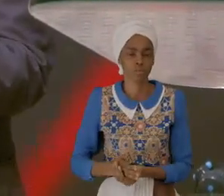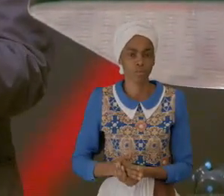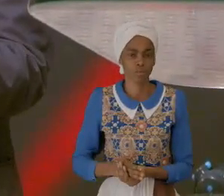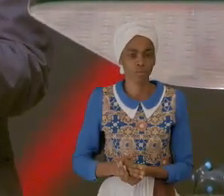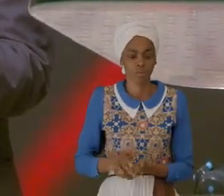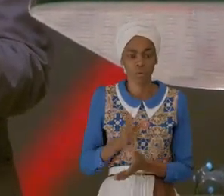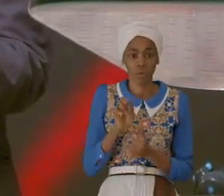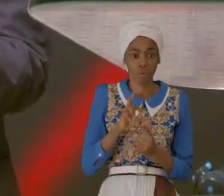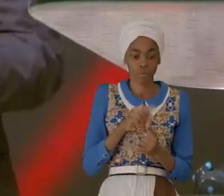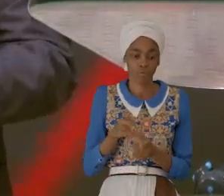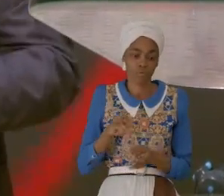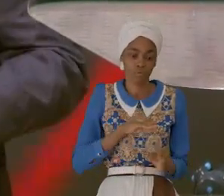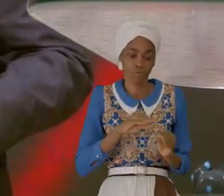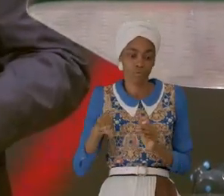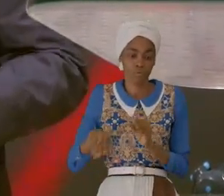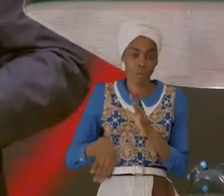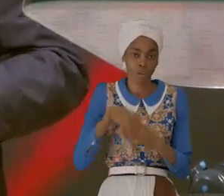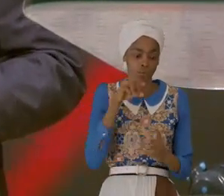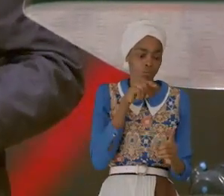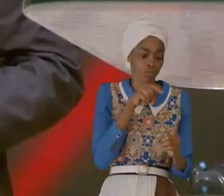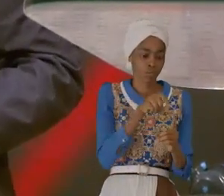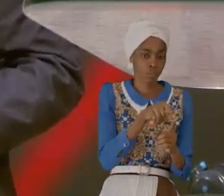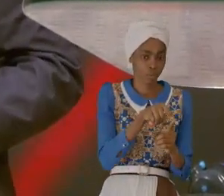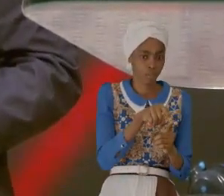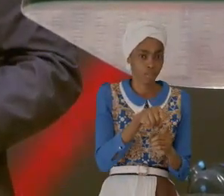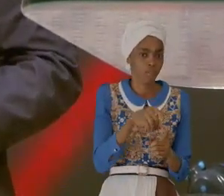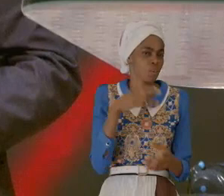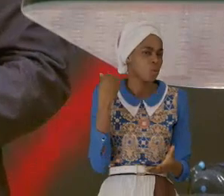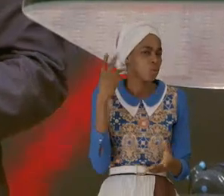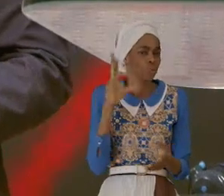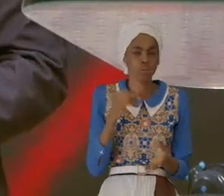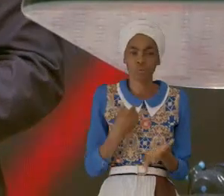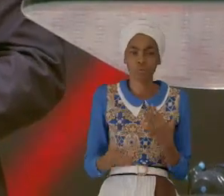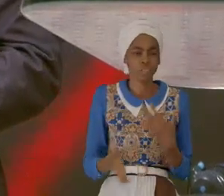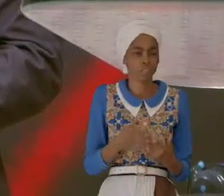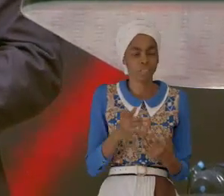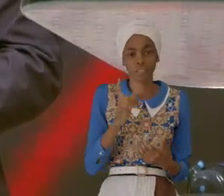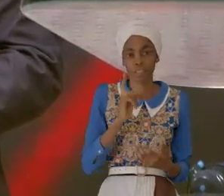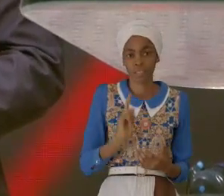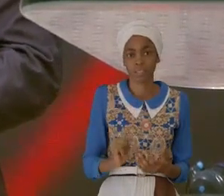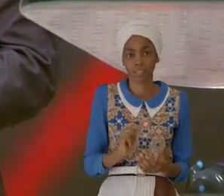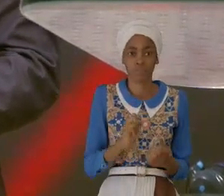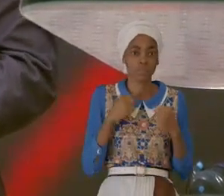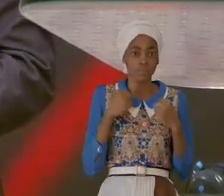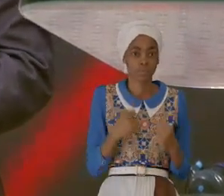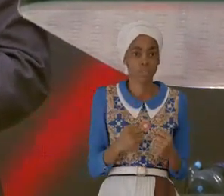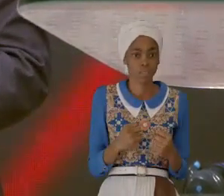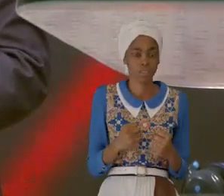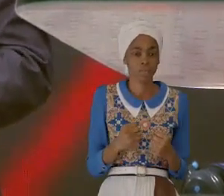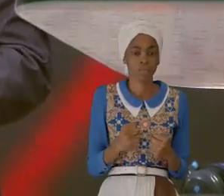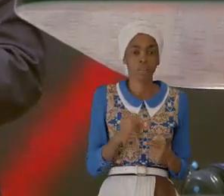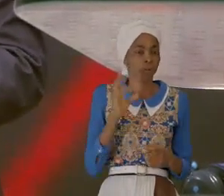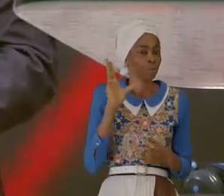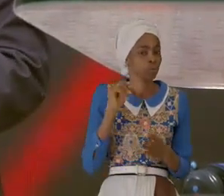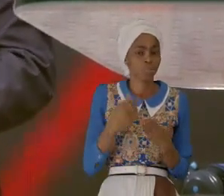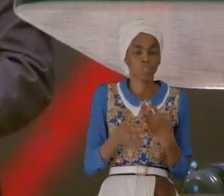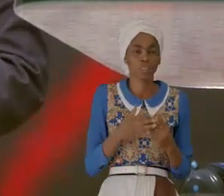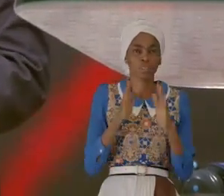track, no matter what strength, what energy, what focus,